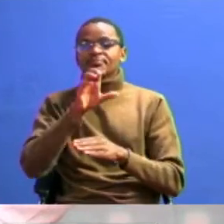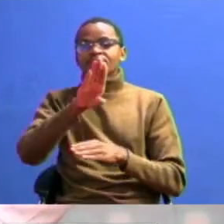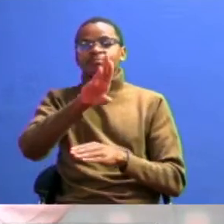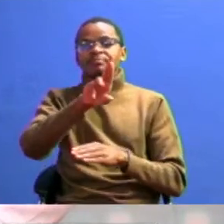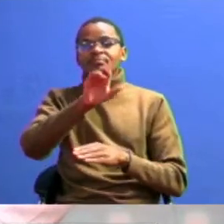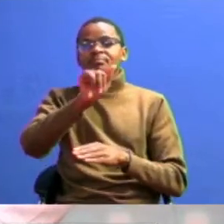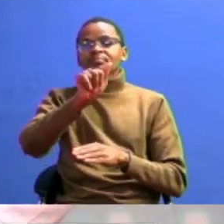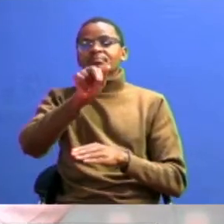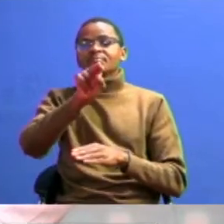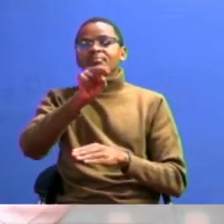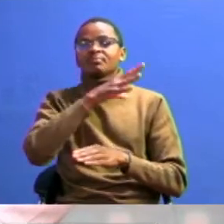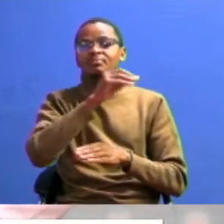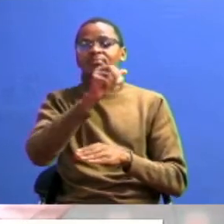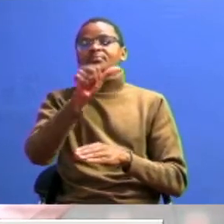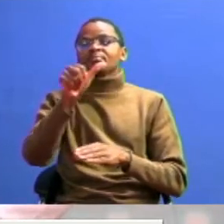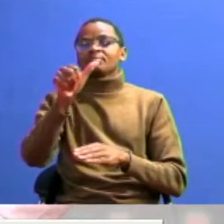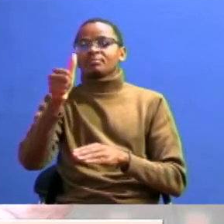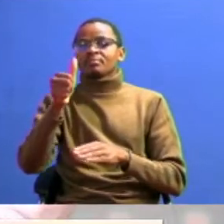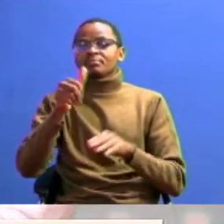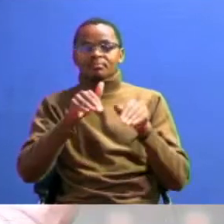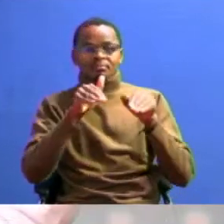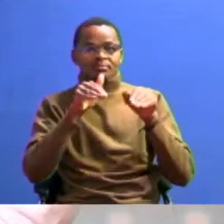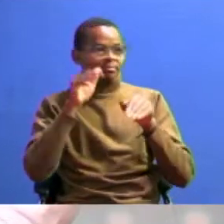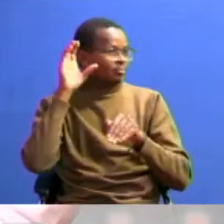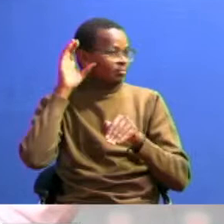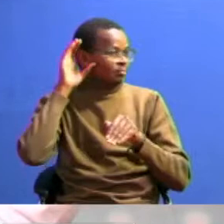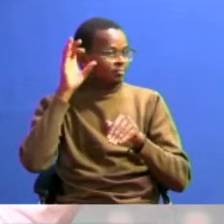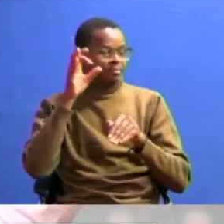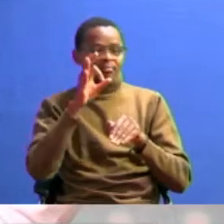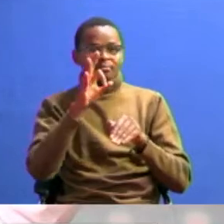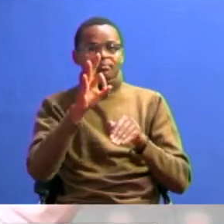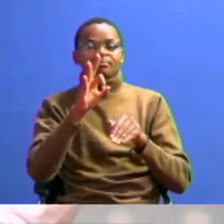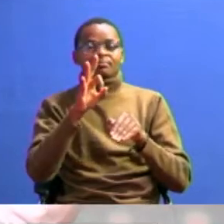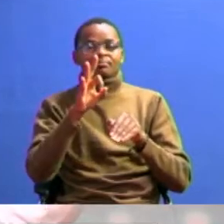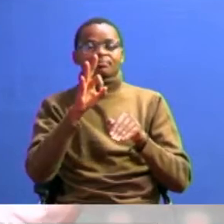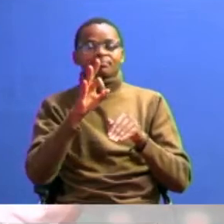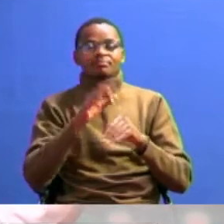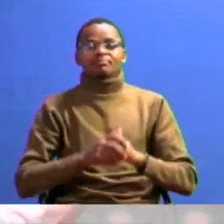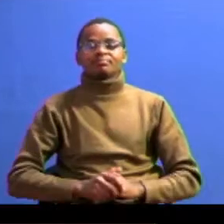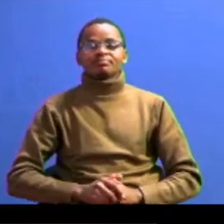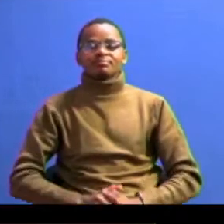Ochieng Amadi and others awaiting the hearing of the suit.